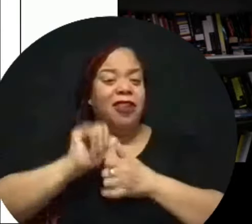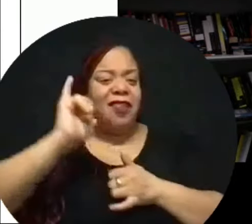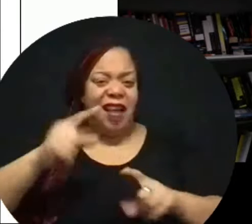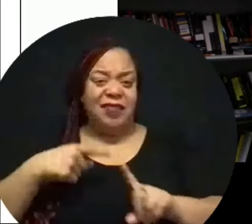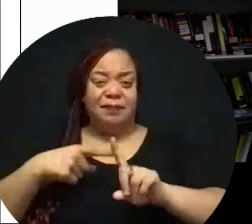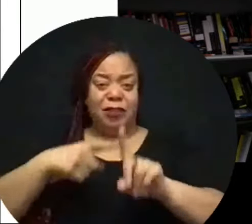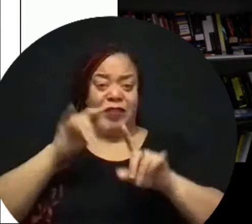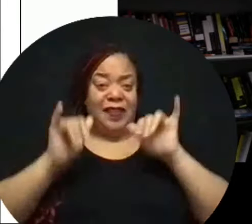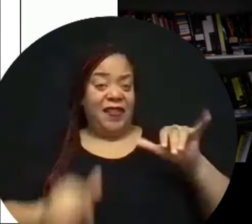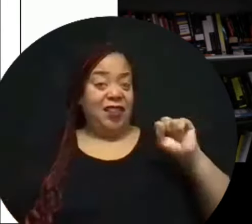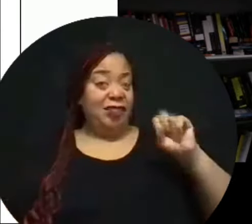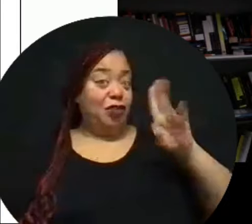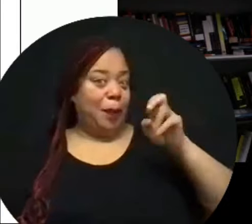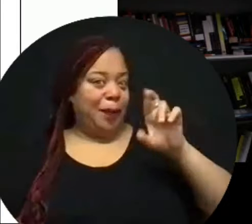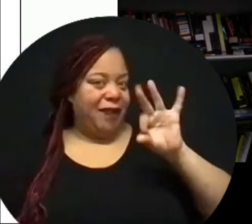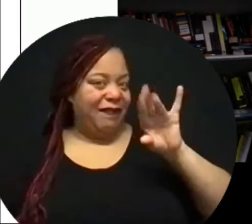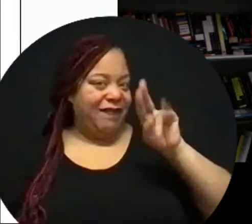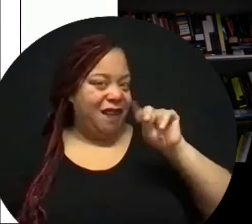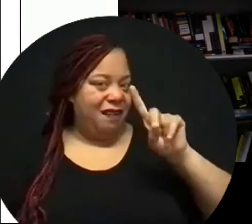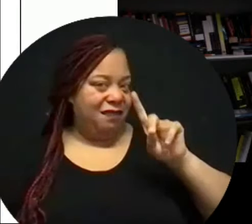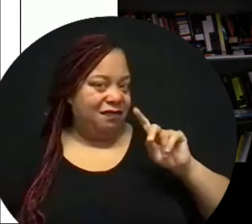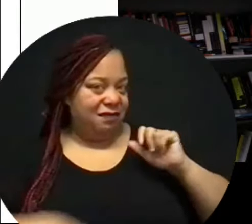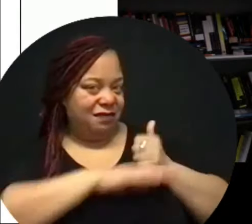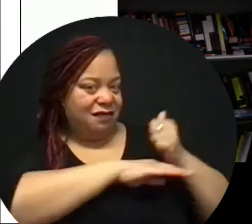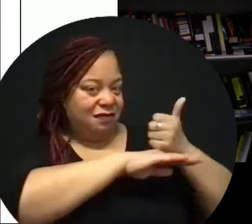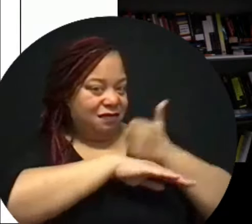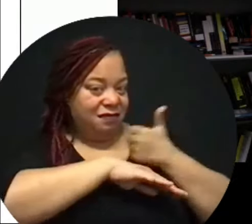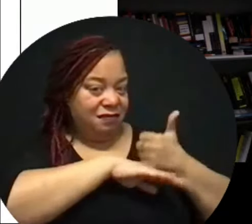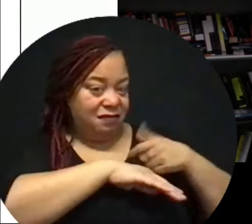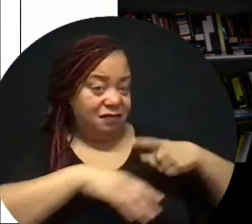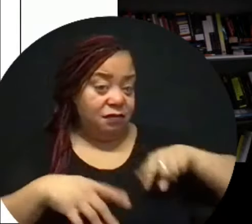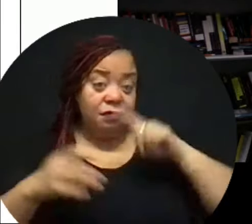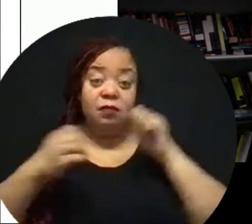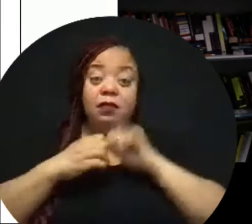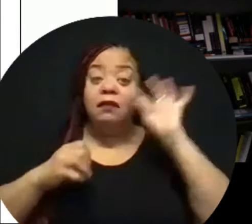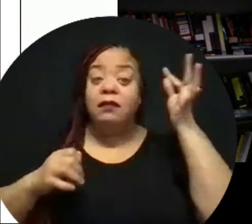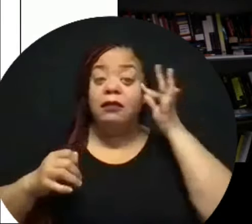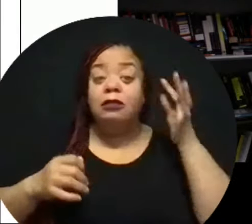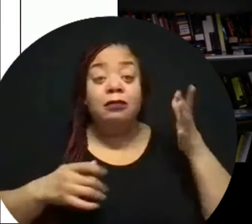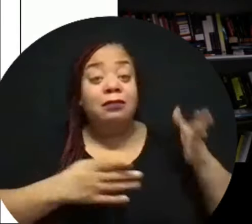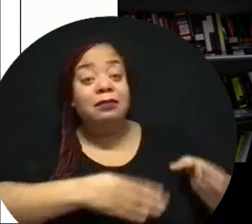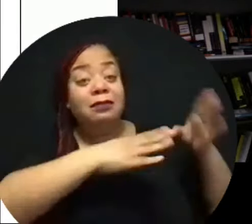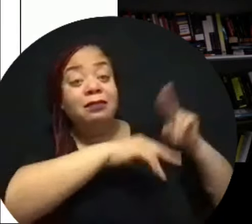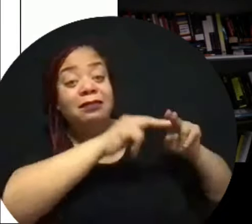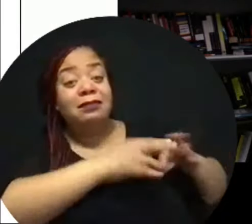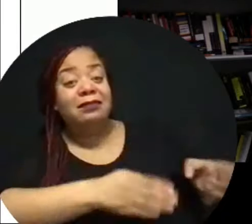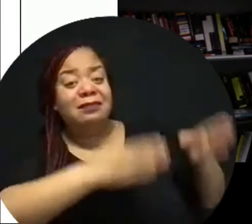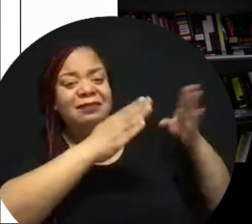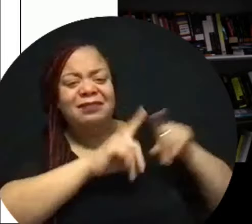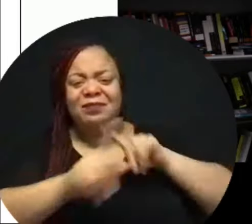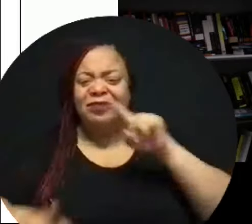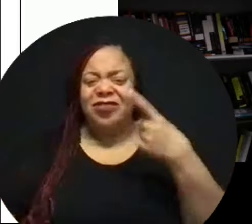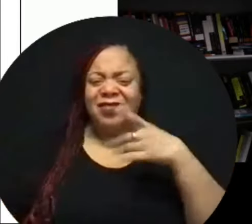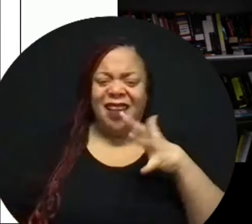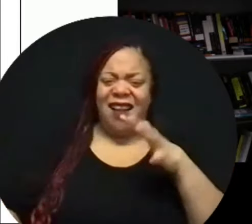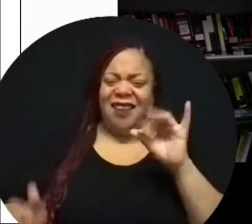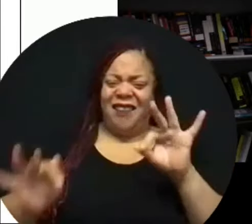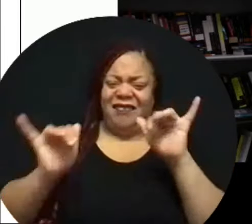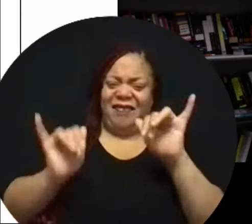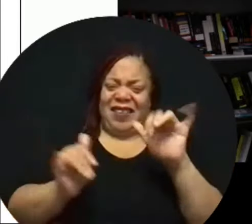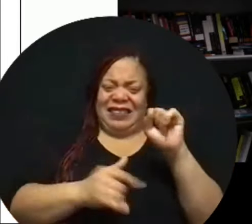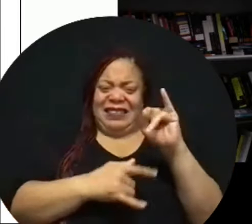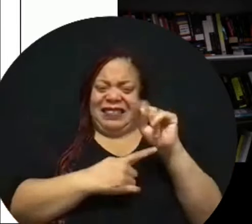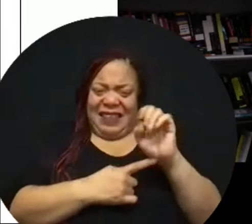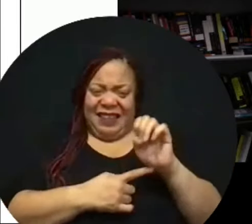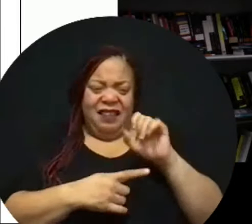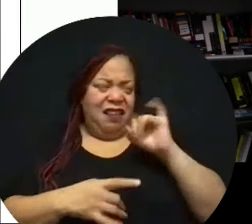of the siting of these kinds of spaces, it mirrors what people on the outside, I think, in Black and